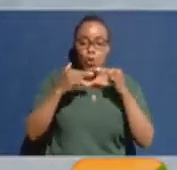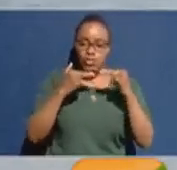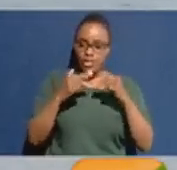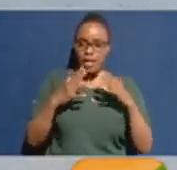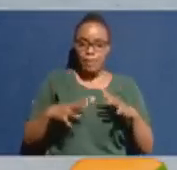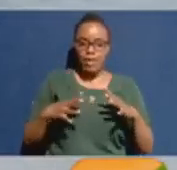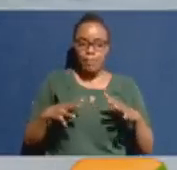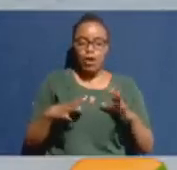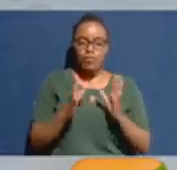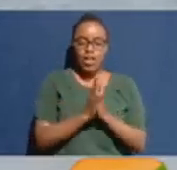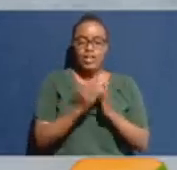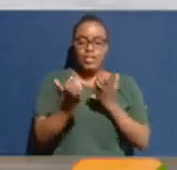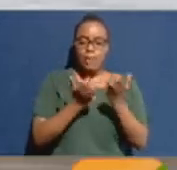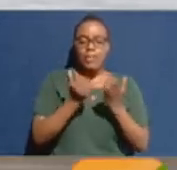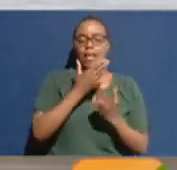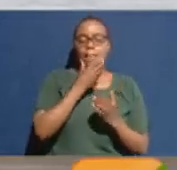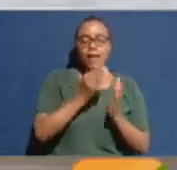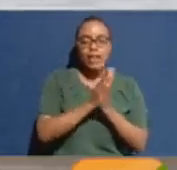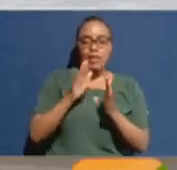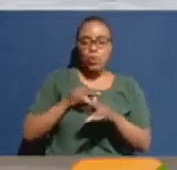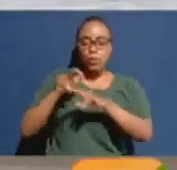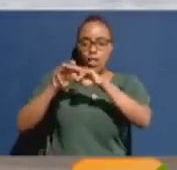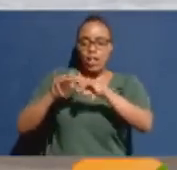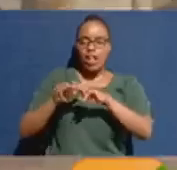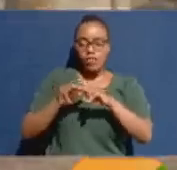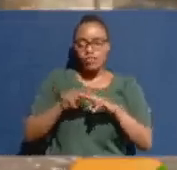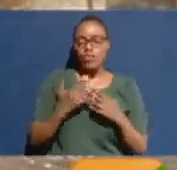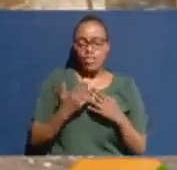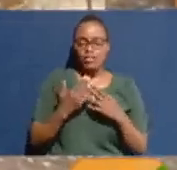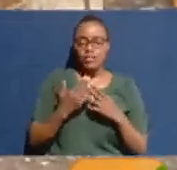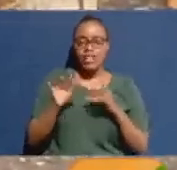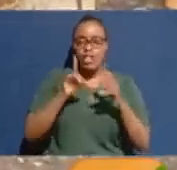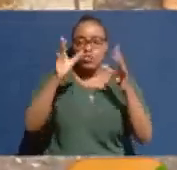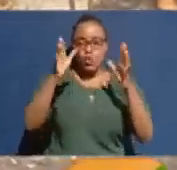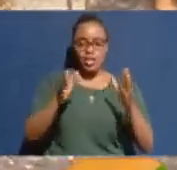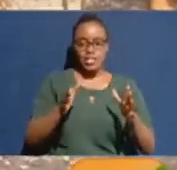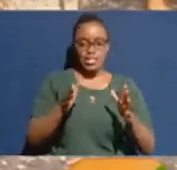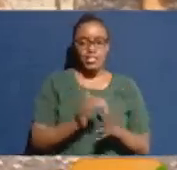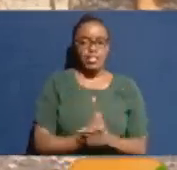to businessmen and women who depended on the tourists.